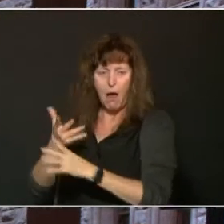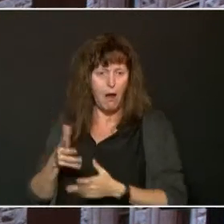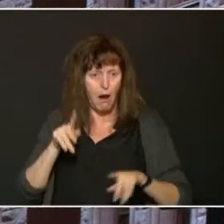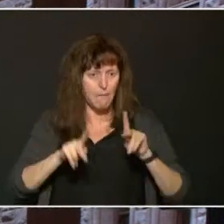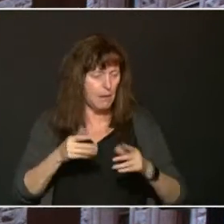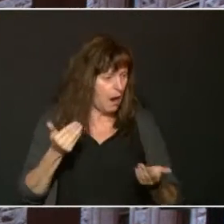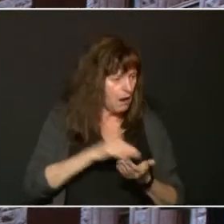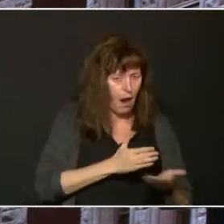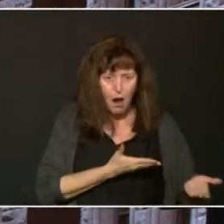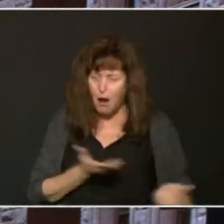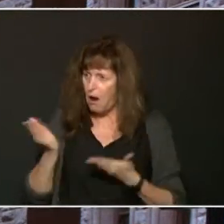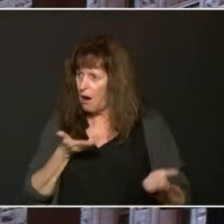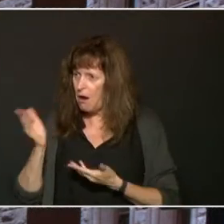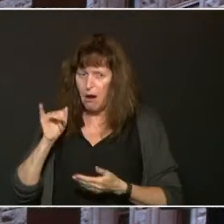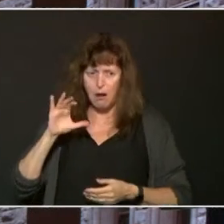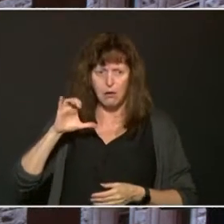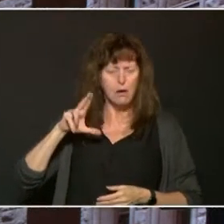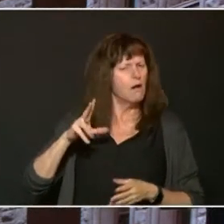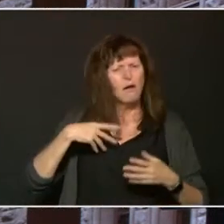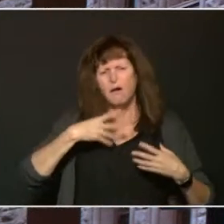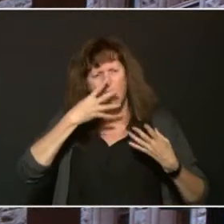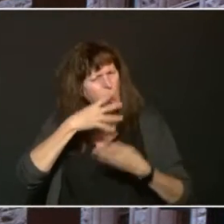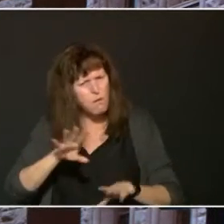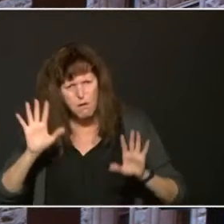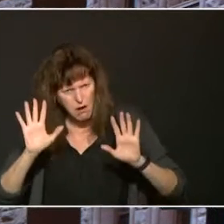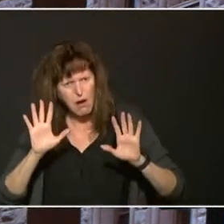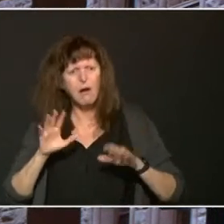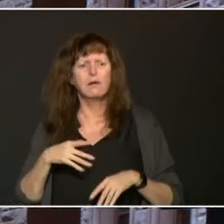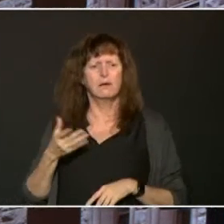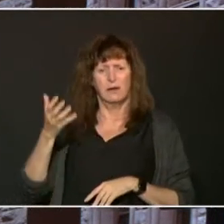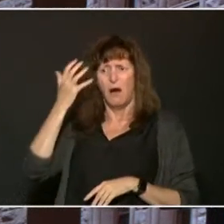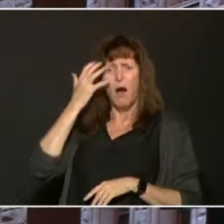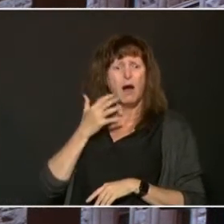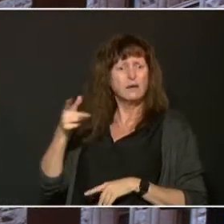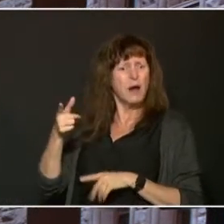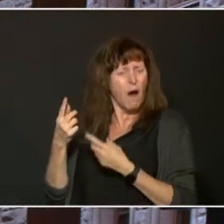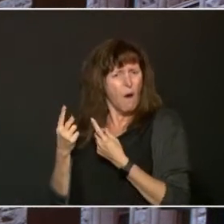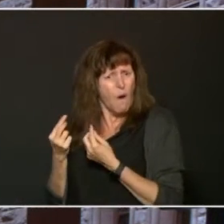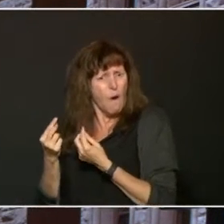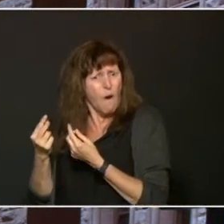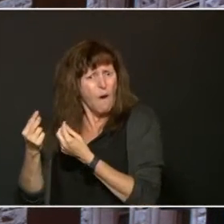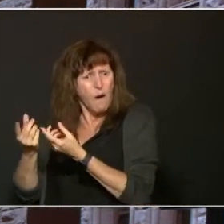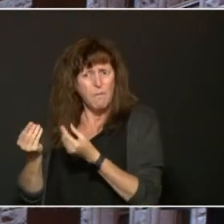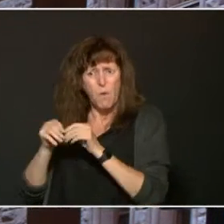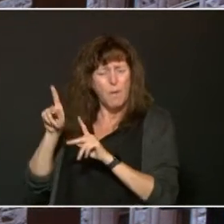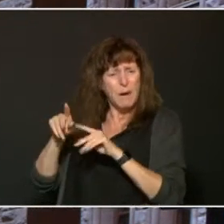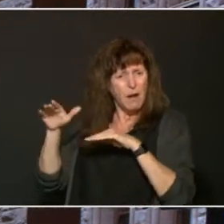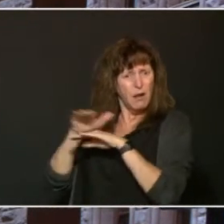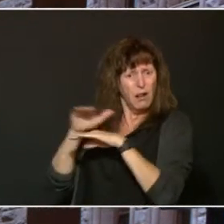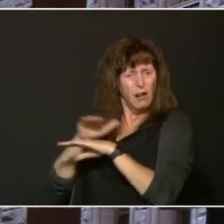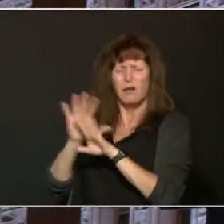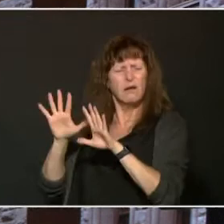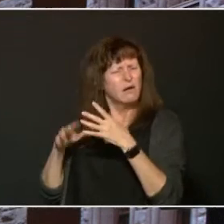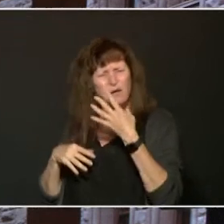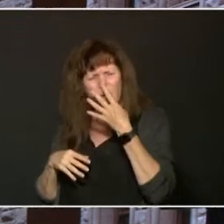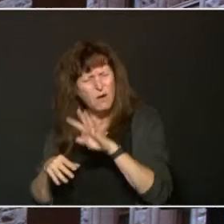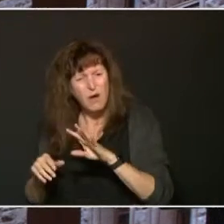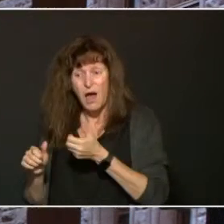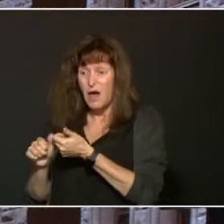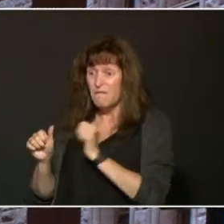that hospital activity is preventable through immunization. Immunizations decrease your risk of hospitalization